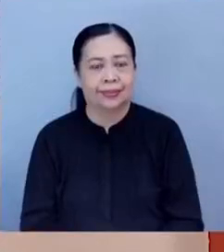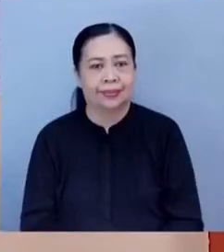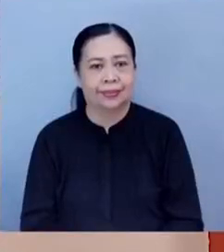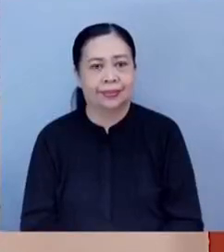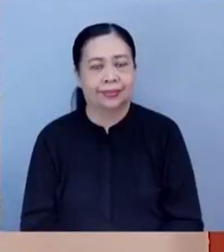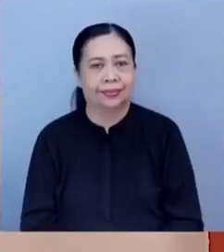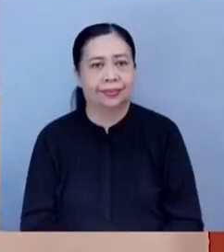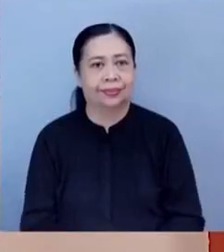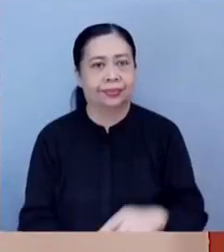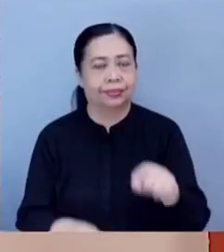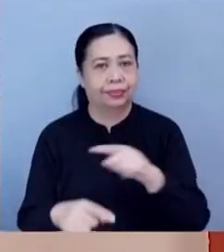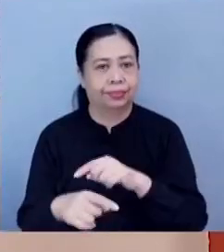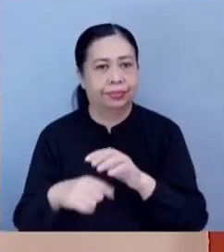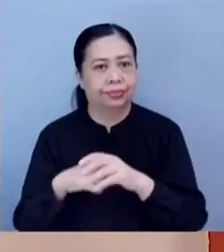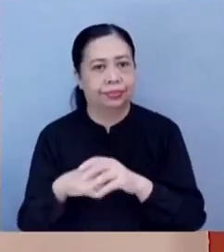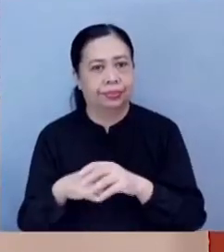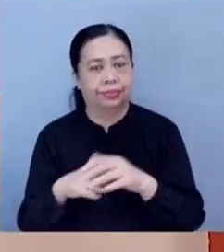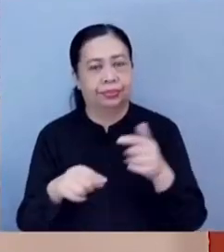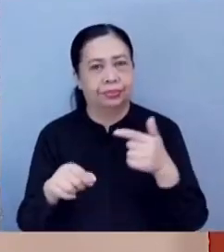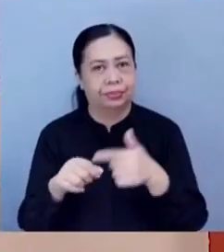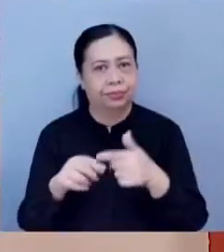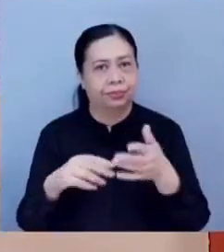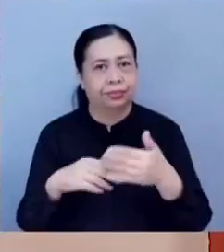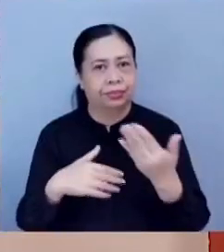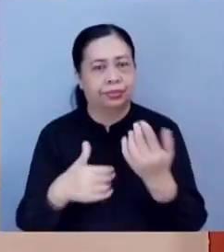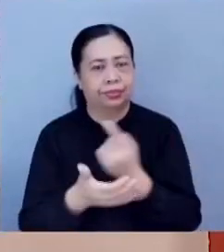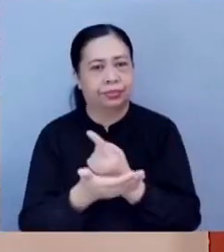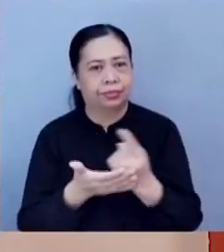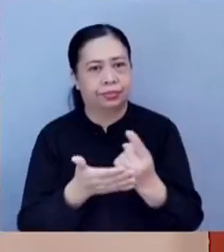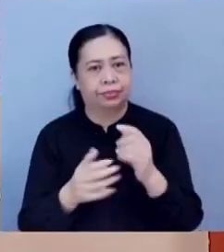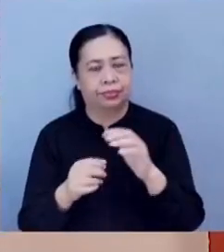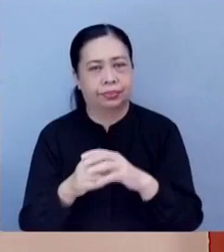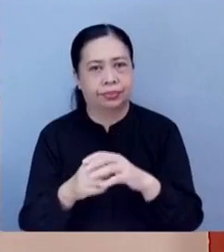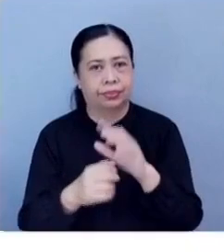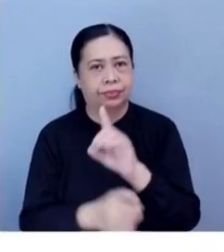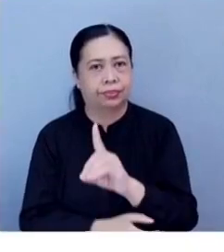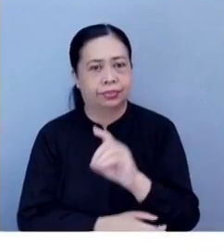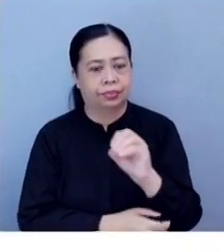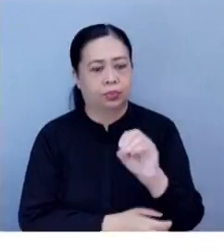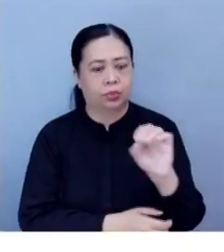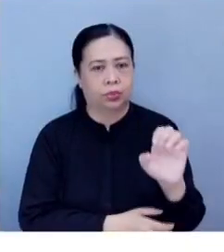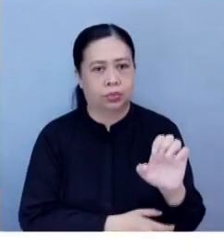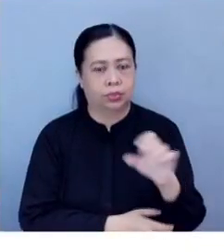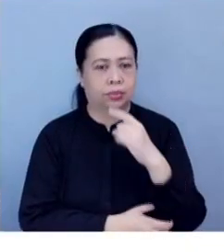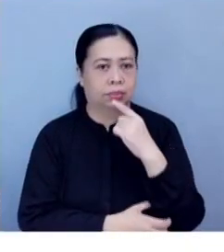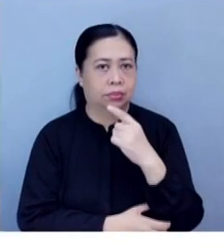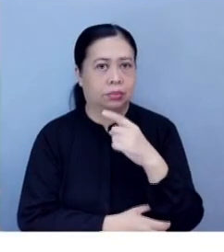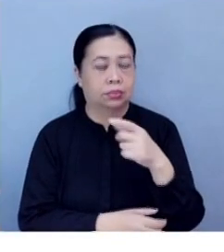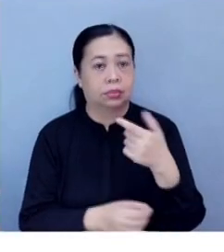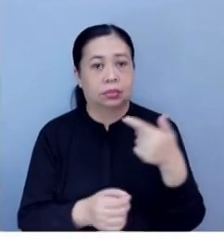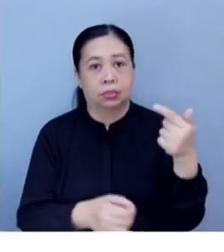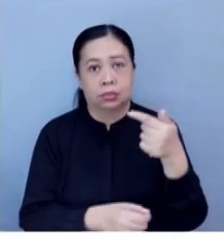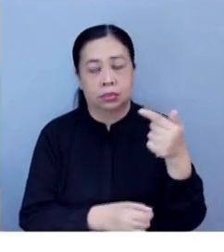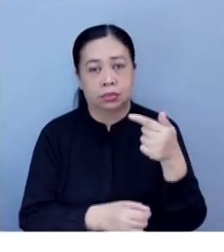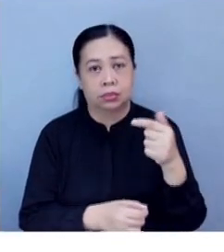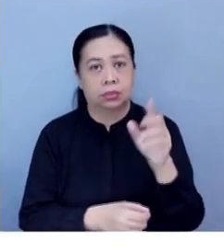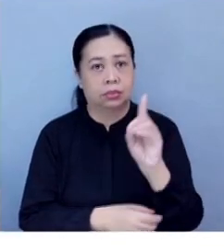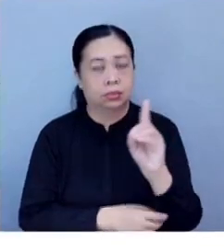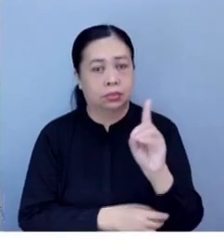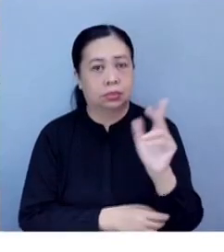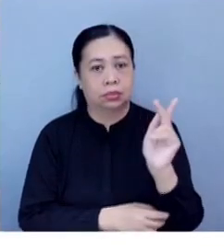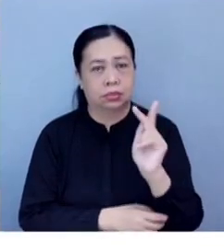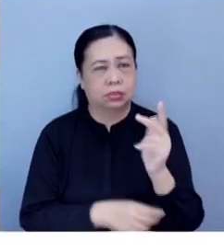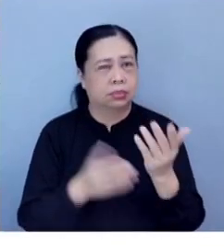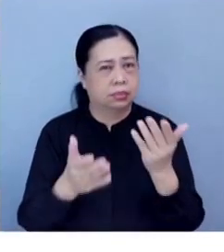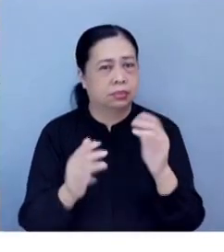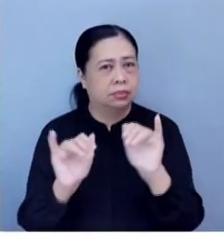Local pump prices seem to drop slightly next week. The Philippine Energy Department says prices of gasoline, diesel, and kerosene might